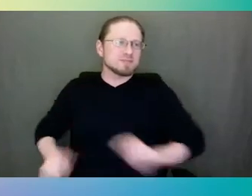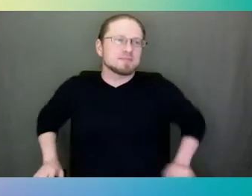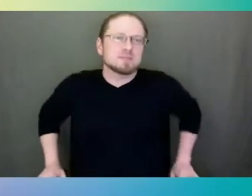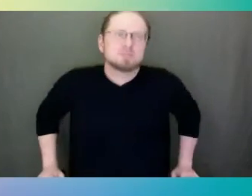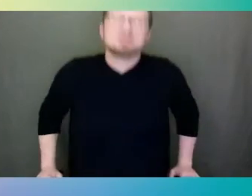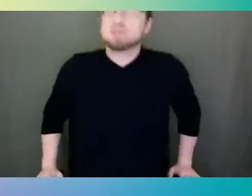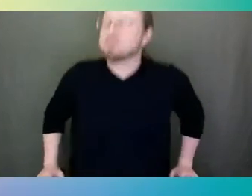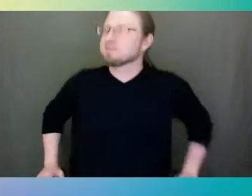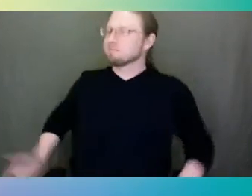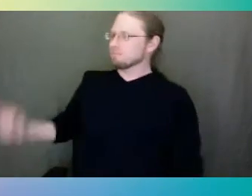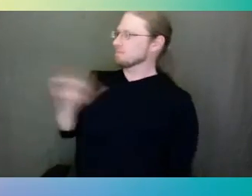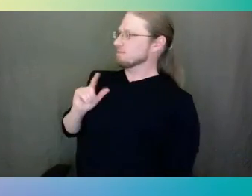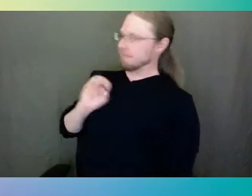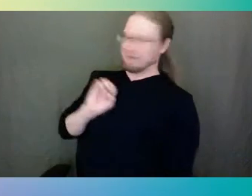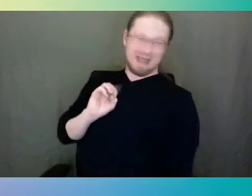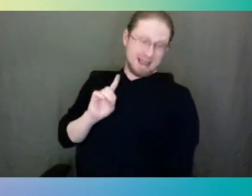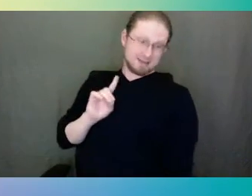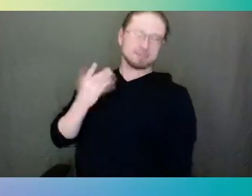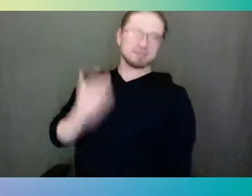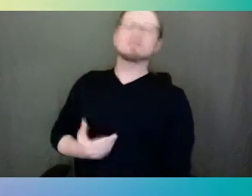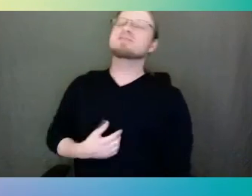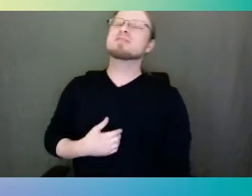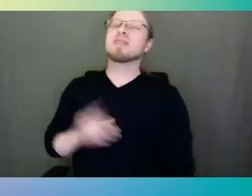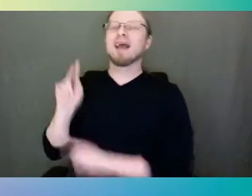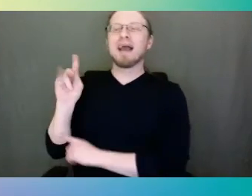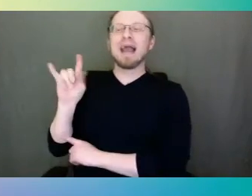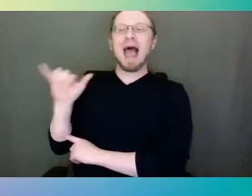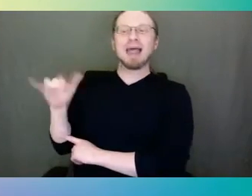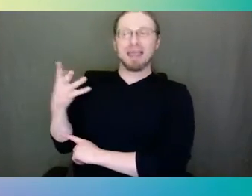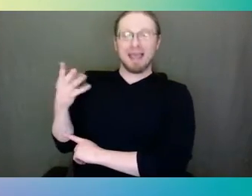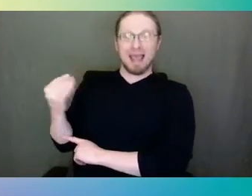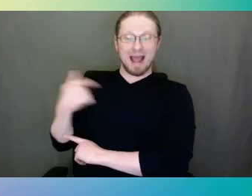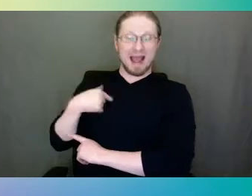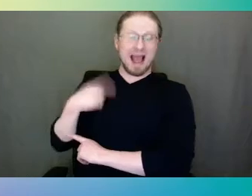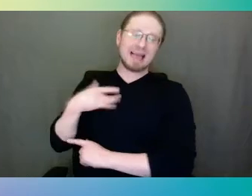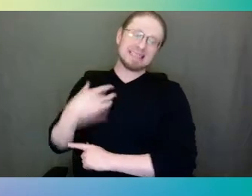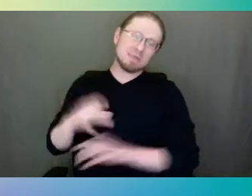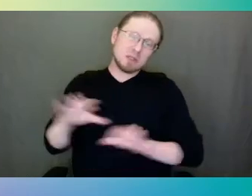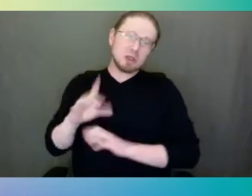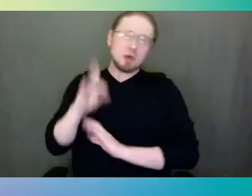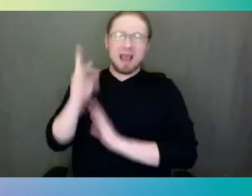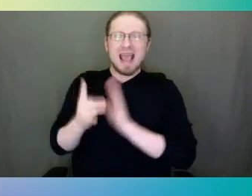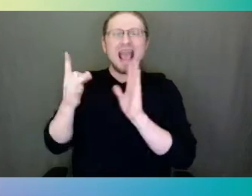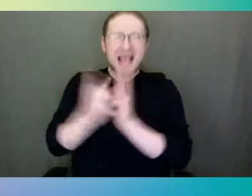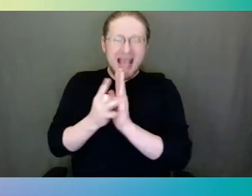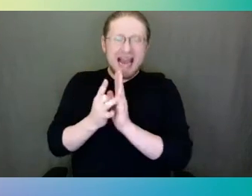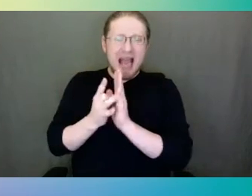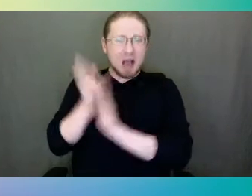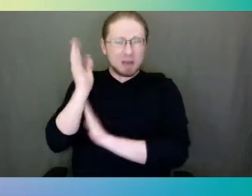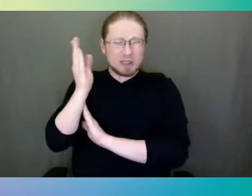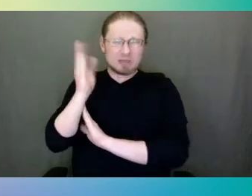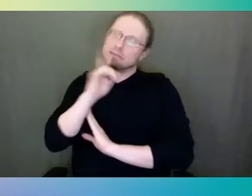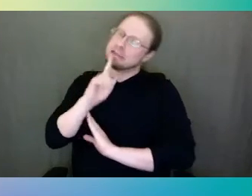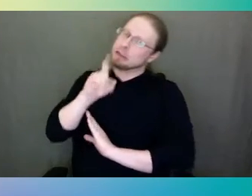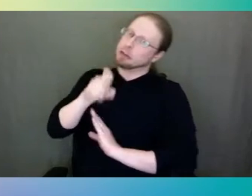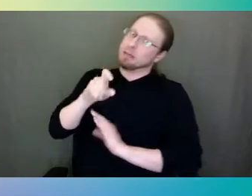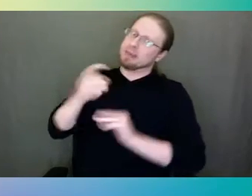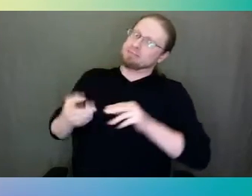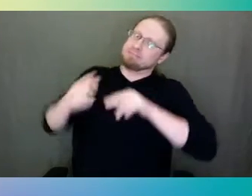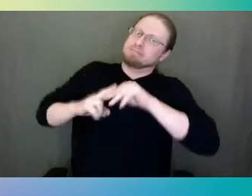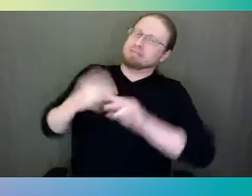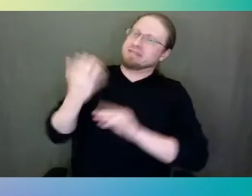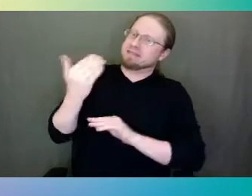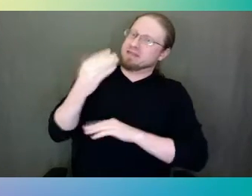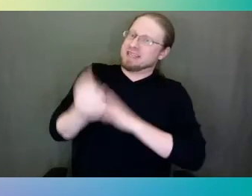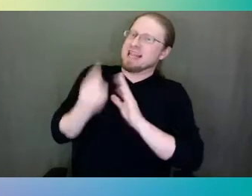Kathy and I typically do an 8-hour seminar, which could really be 15 hours. And we go over a much wider variety.